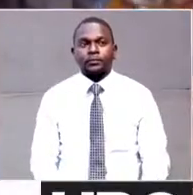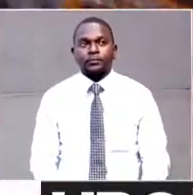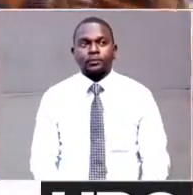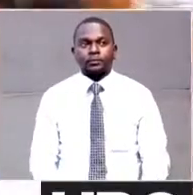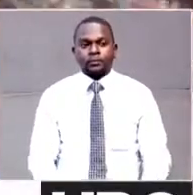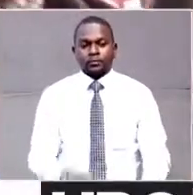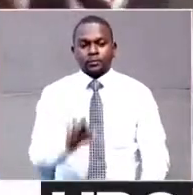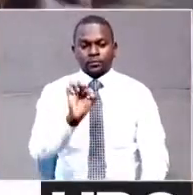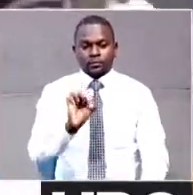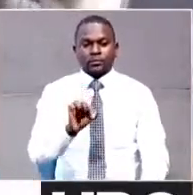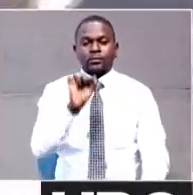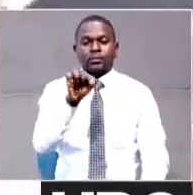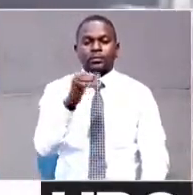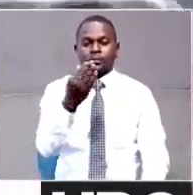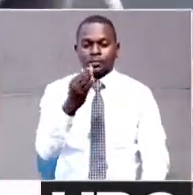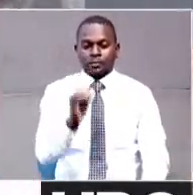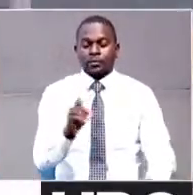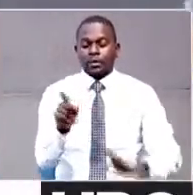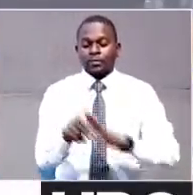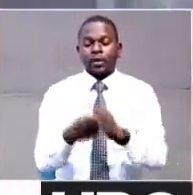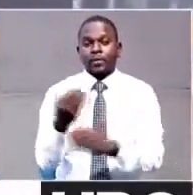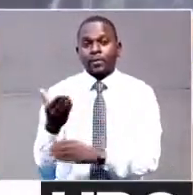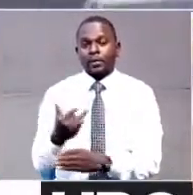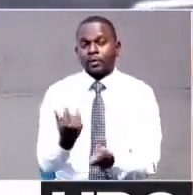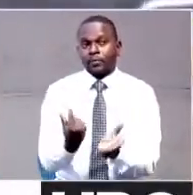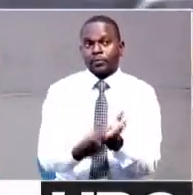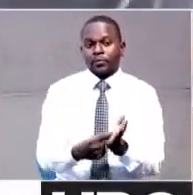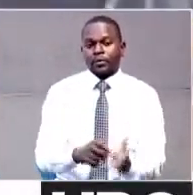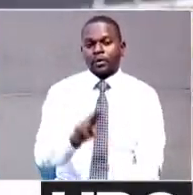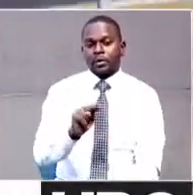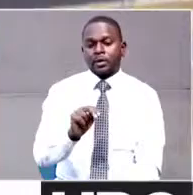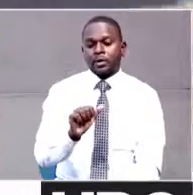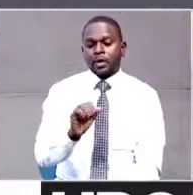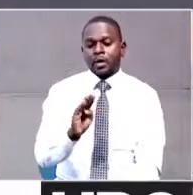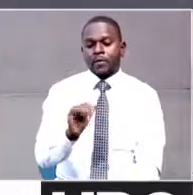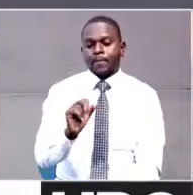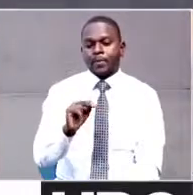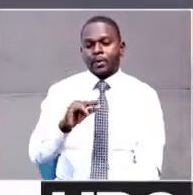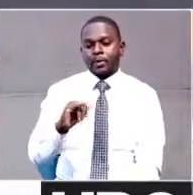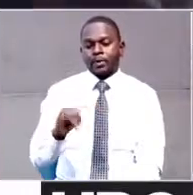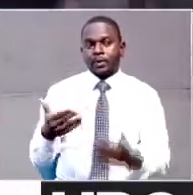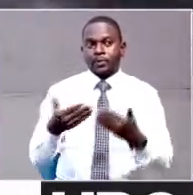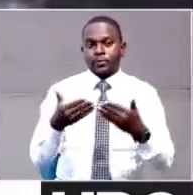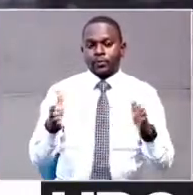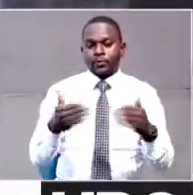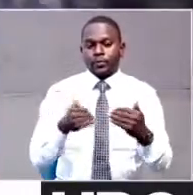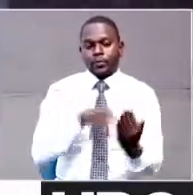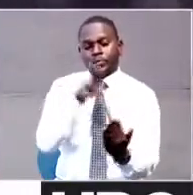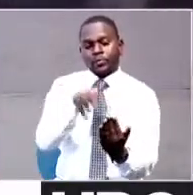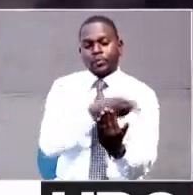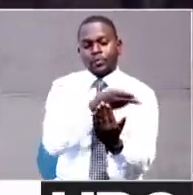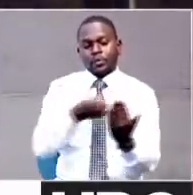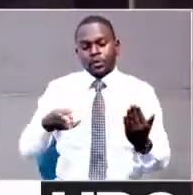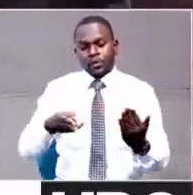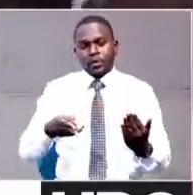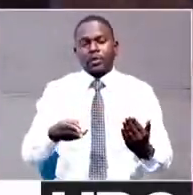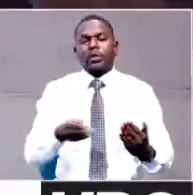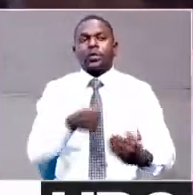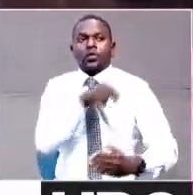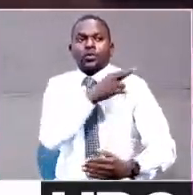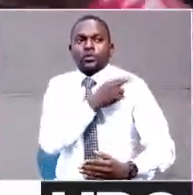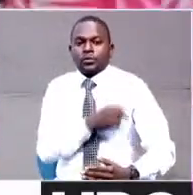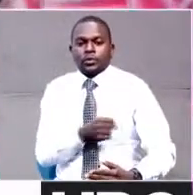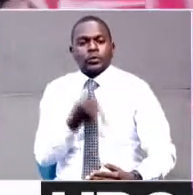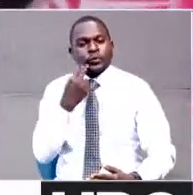At 8:30 a.m., the Prime Minister of Uganda, Robin Nabanja, was already at the gates of Iganga Main Hospital to check on